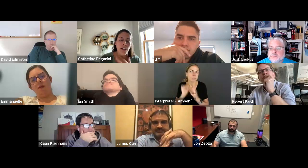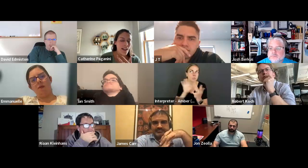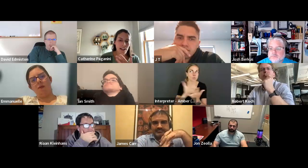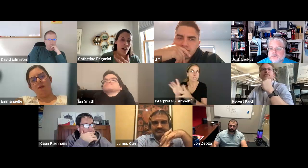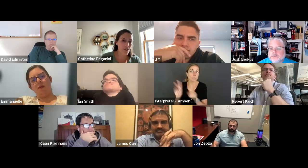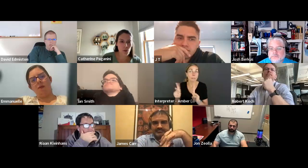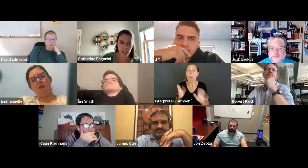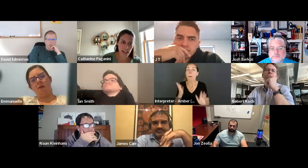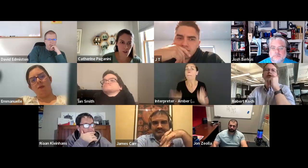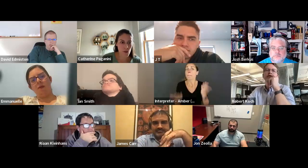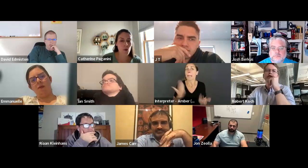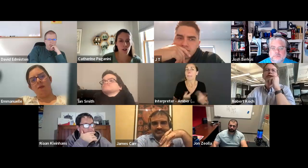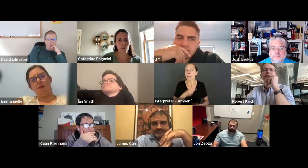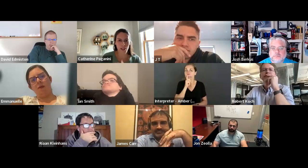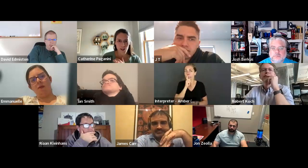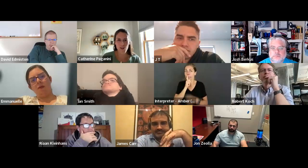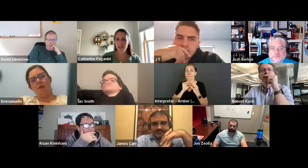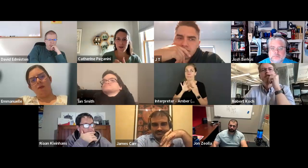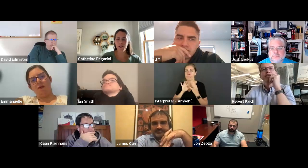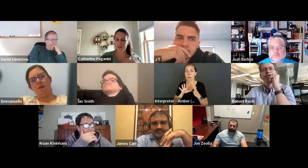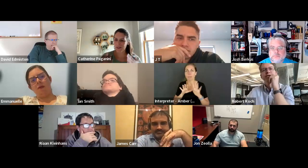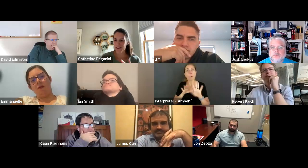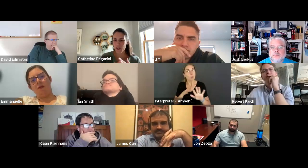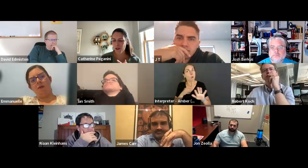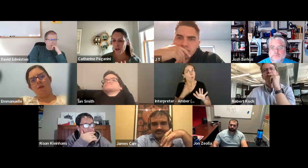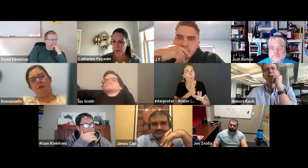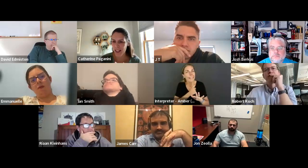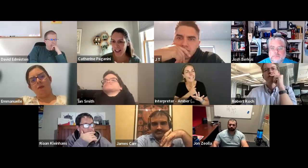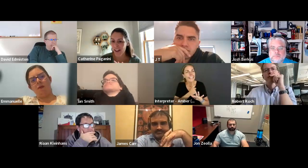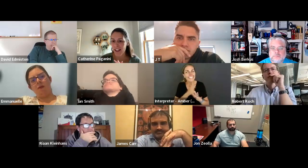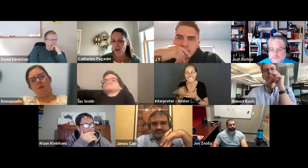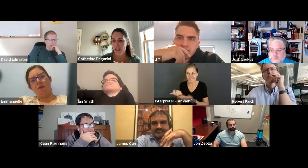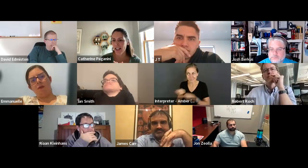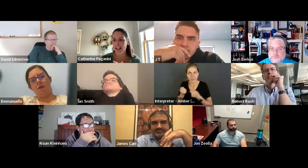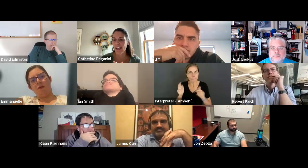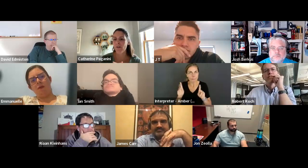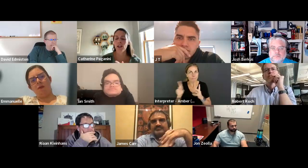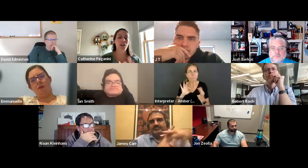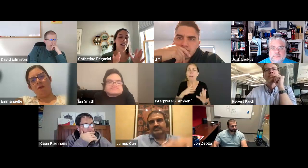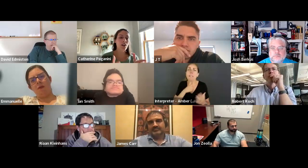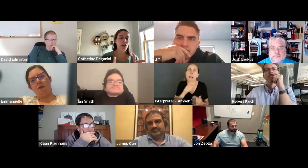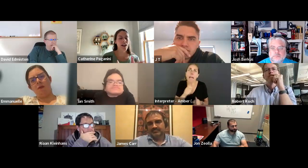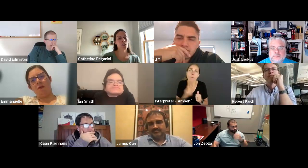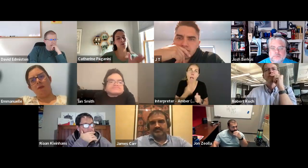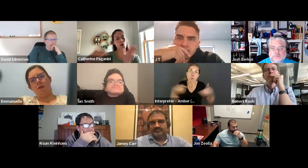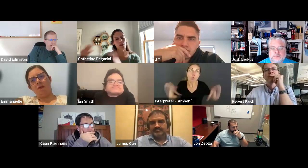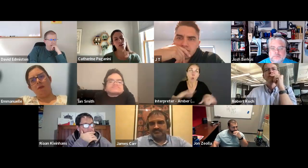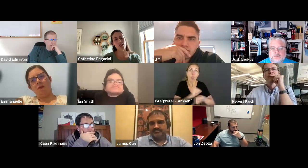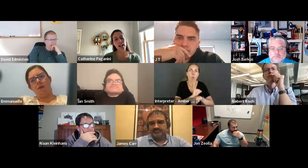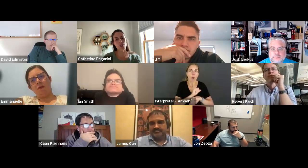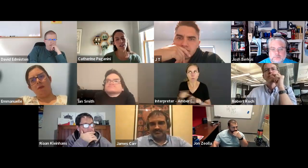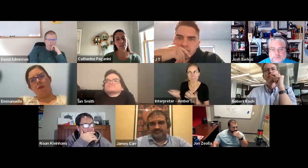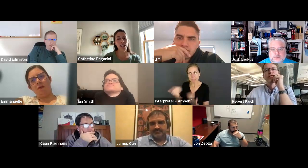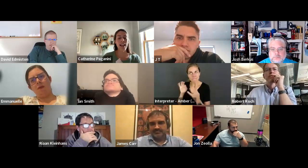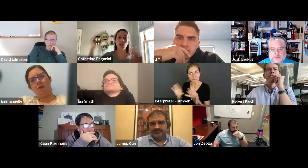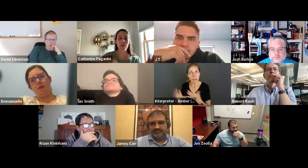feedback. Not everyone has to do the work. We also need people just to be there and interested. And if we create an artifact, just post it on the